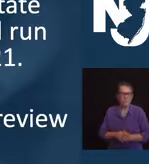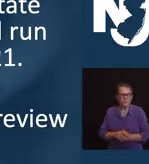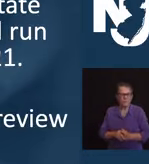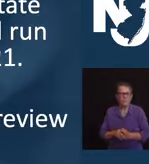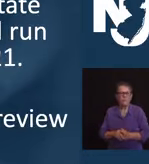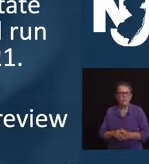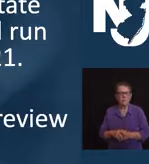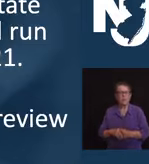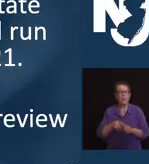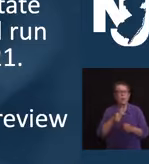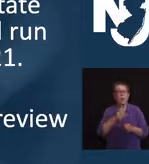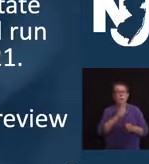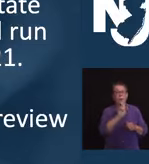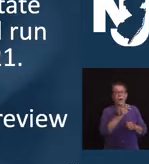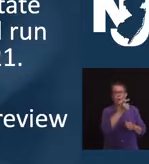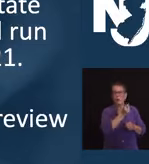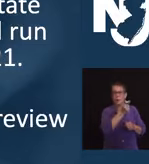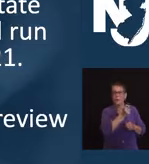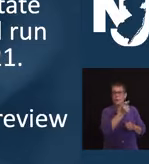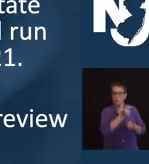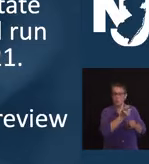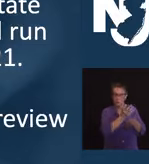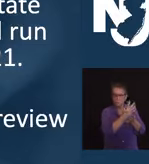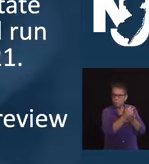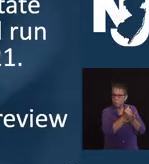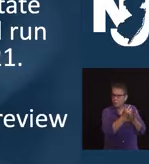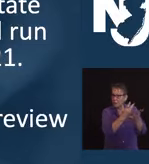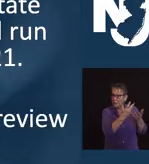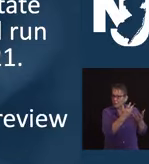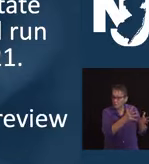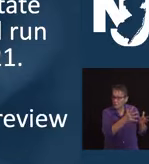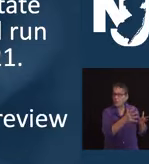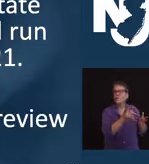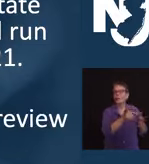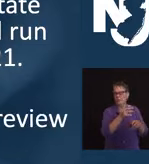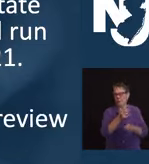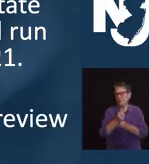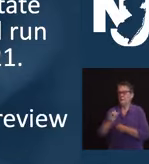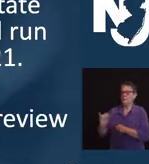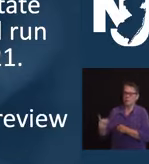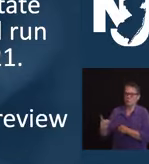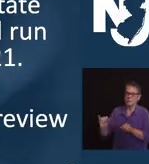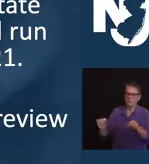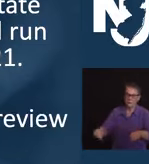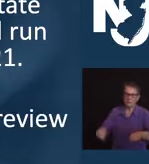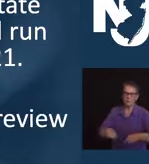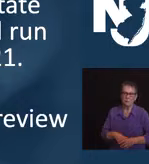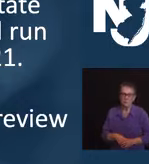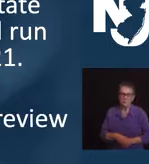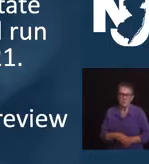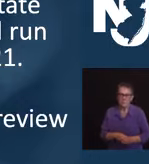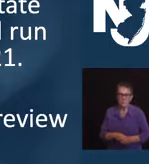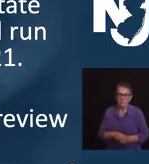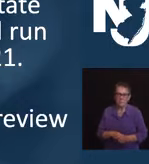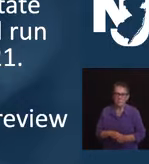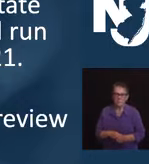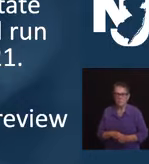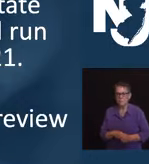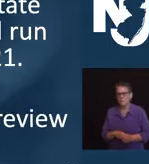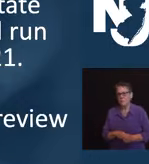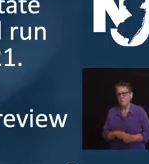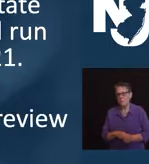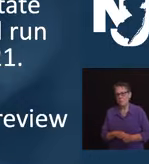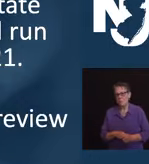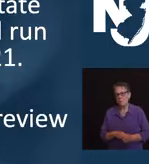financial help to be available to consumers in the coming weeks. The Department of Banking and Insurance, under Marlene Caridi's great leadership, will have more